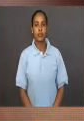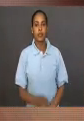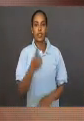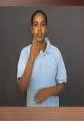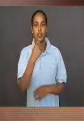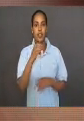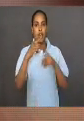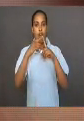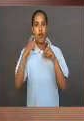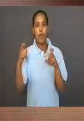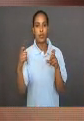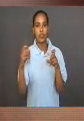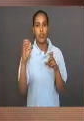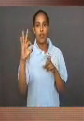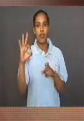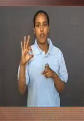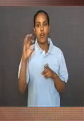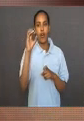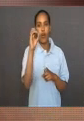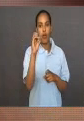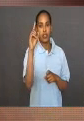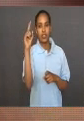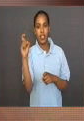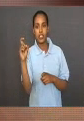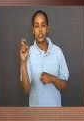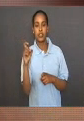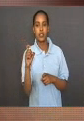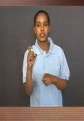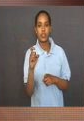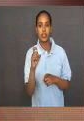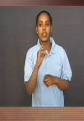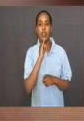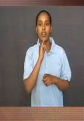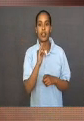The opposite of oxidation